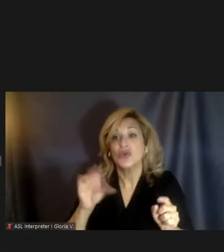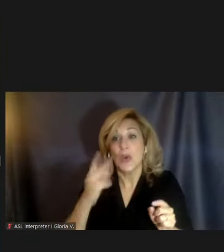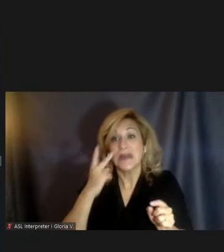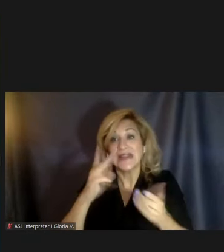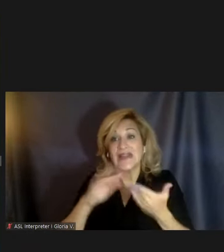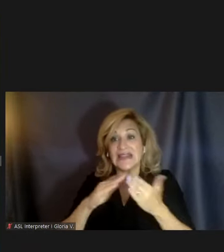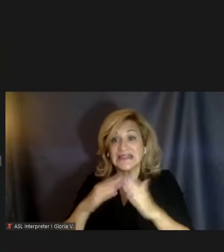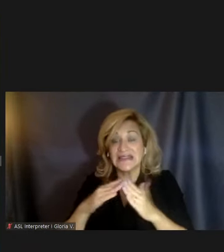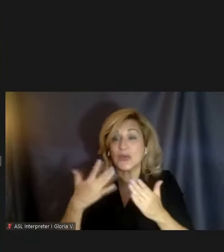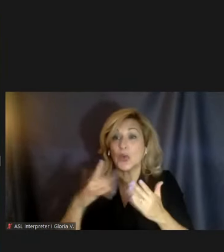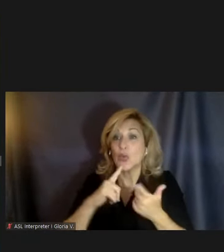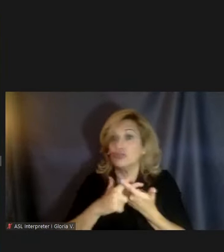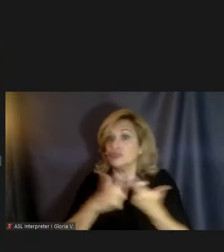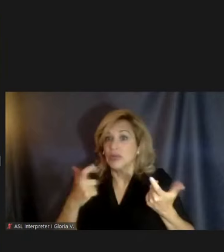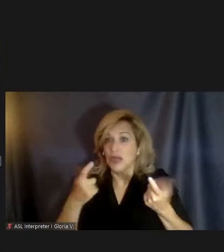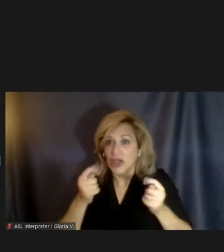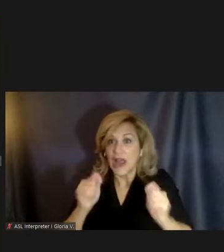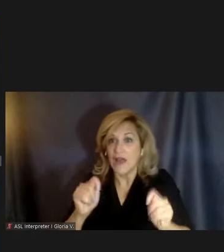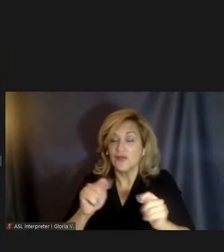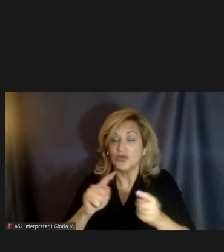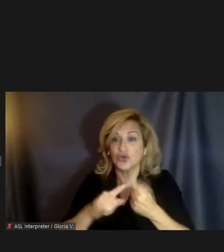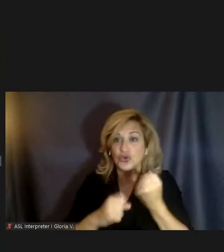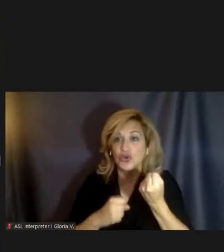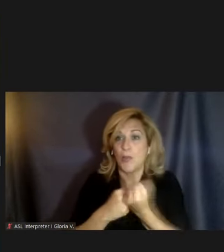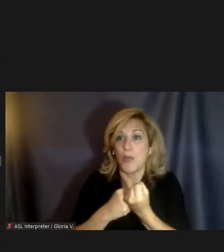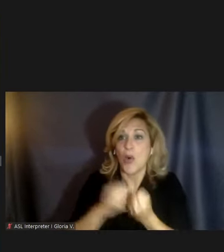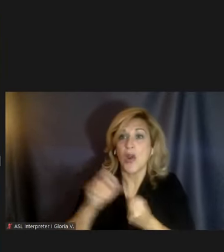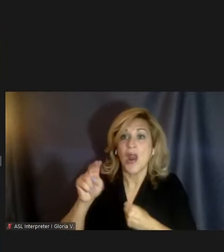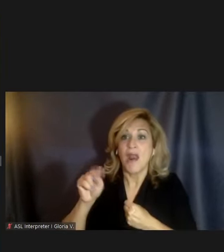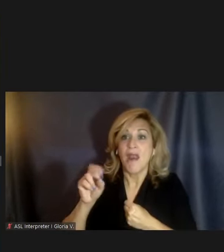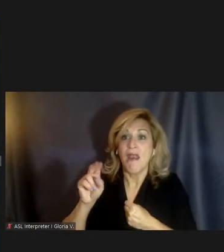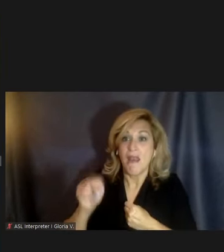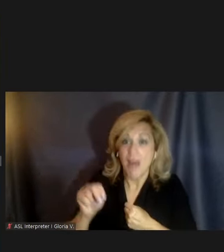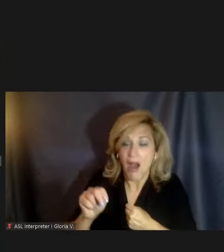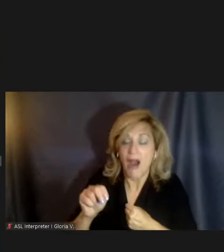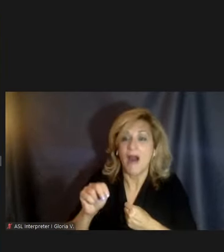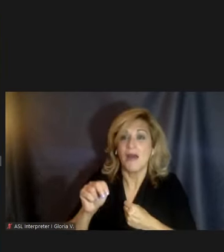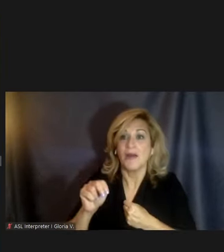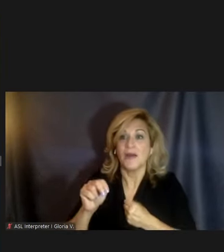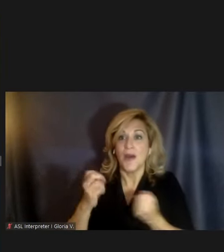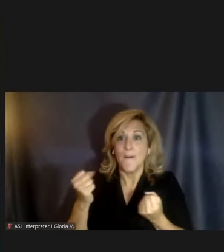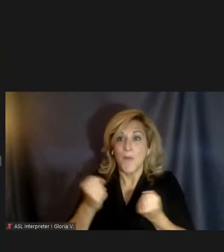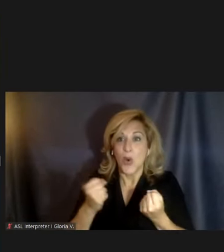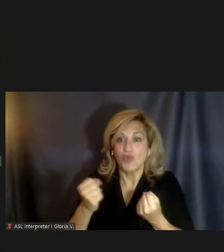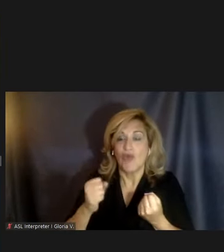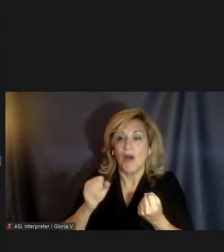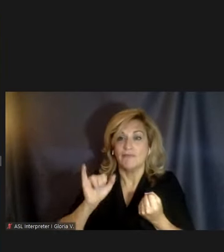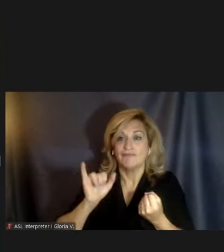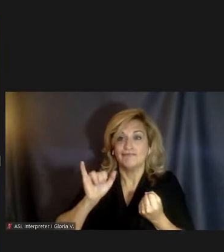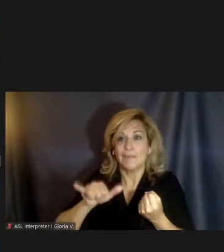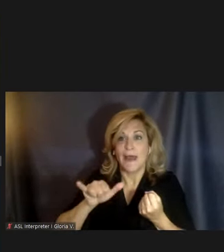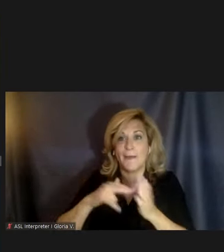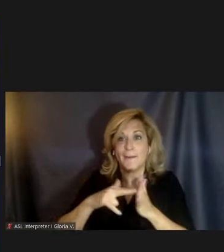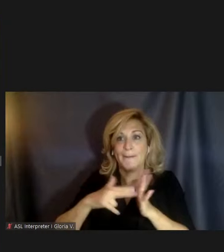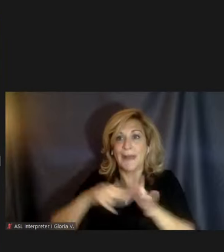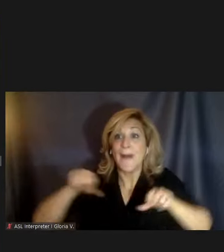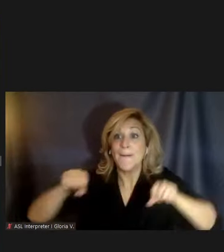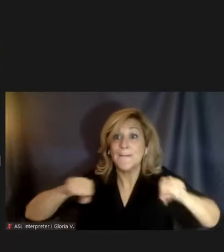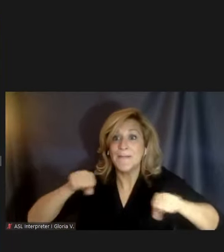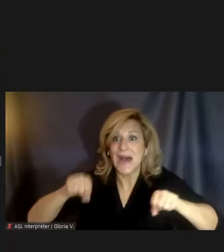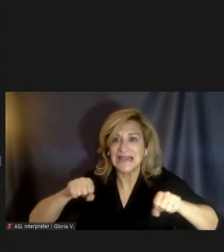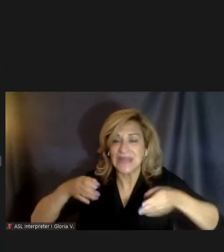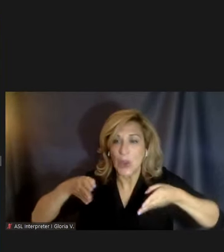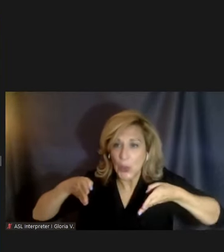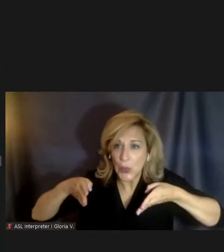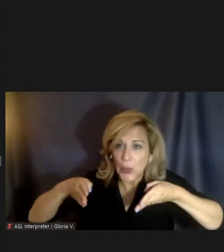extreme efforts to support non-motorized vehicles, meaning two-wheeled vehicles, meaning bicycles. There are lanes all over the